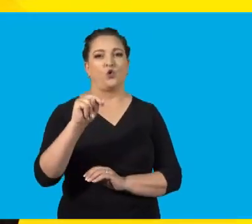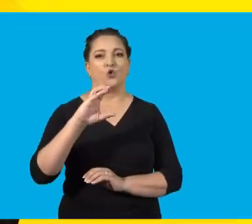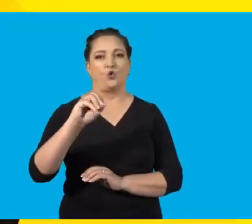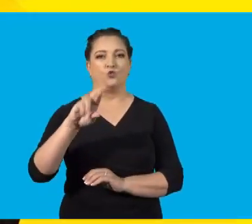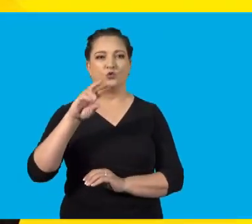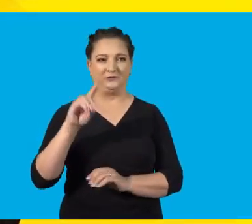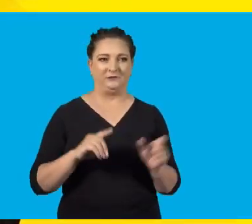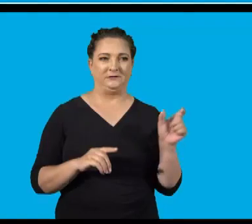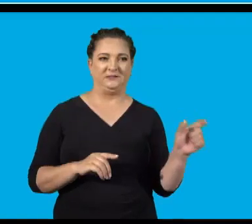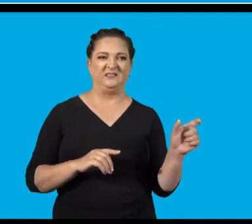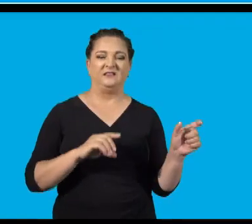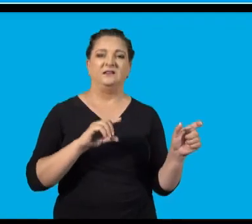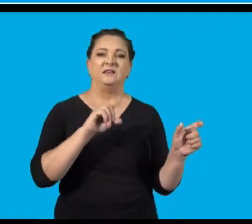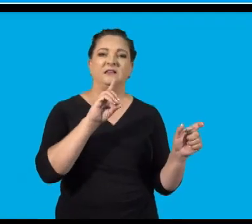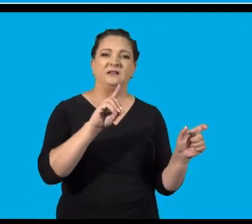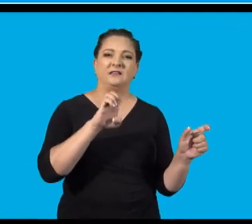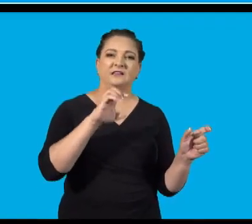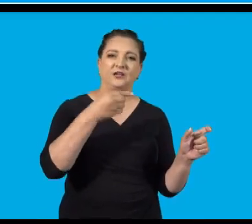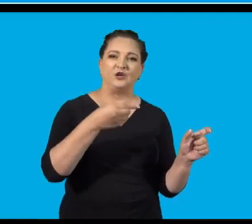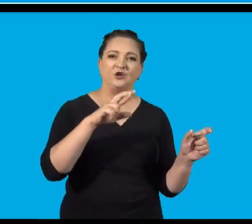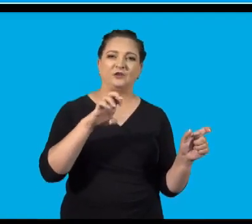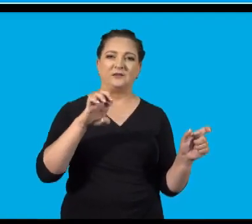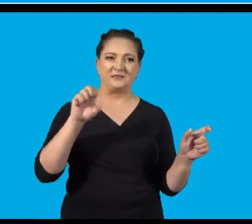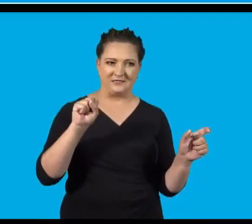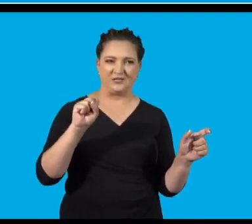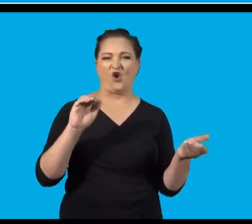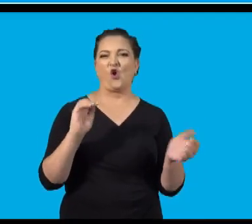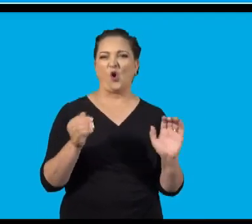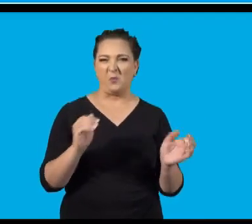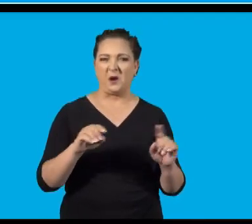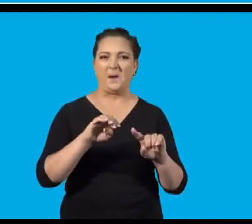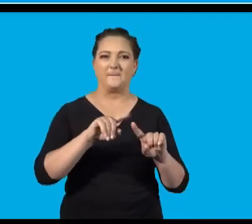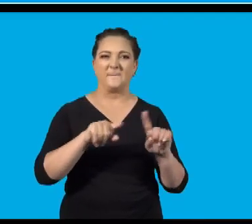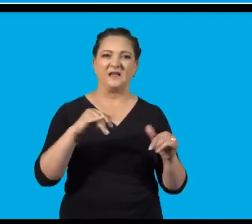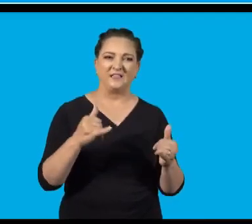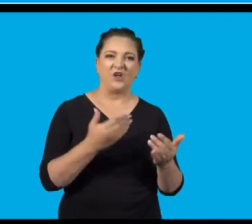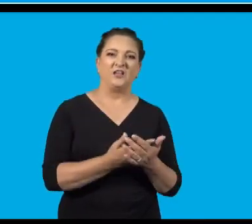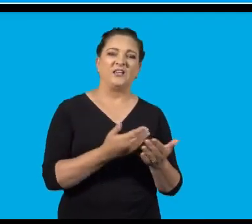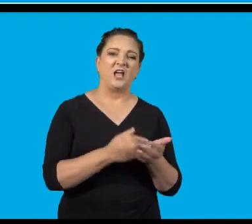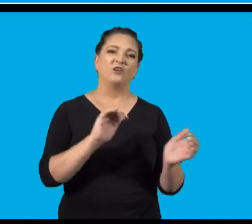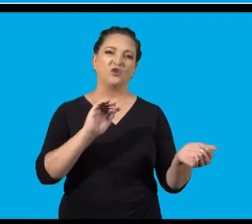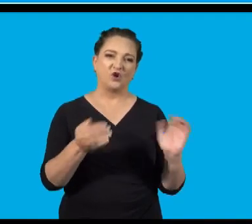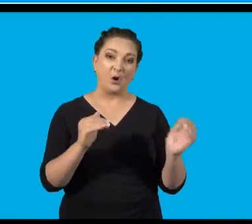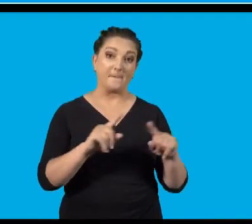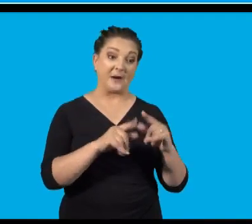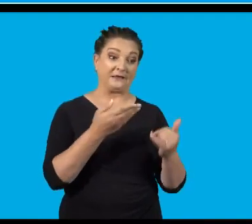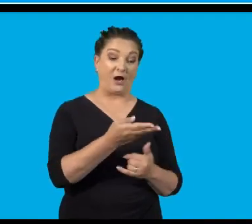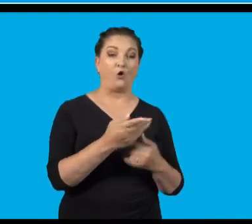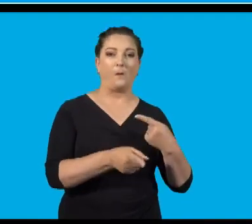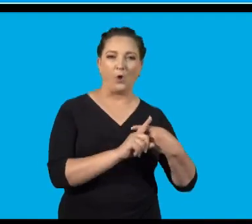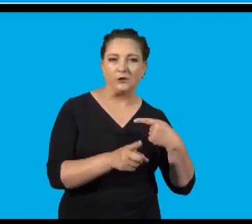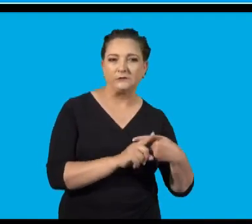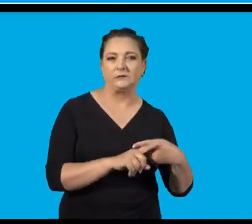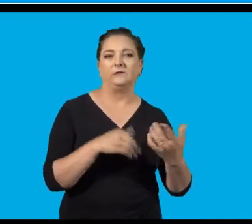right? Then degrees of comparison, it's used to compare and contrast adjectives and adverbs in a